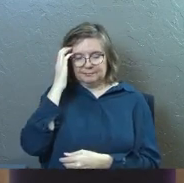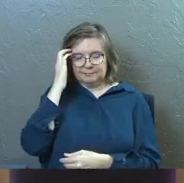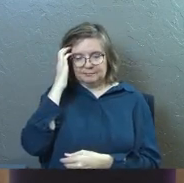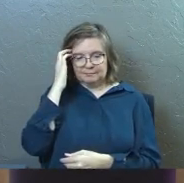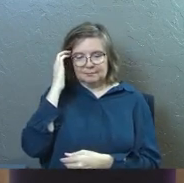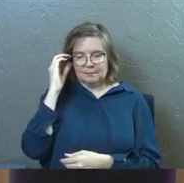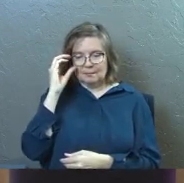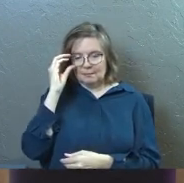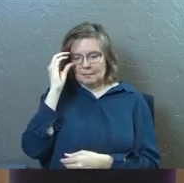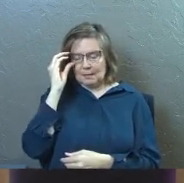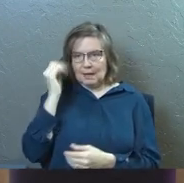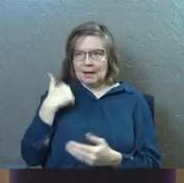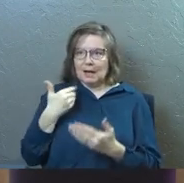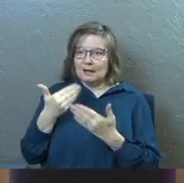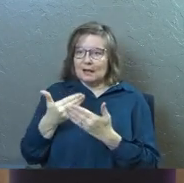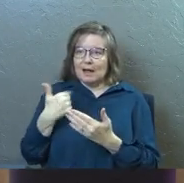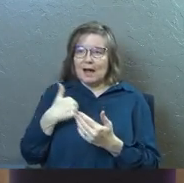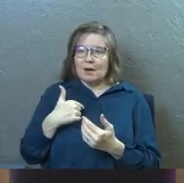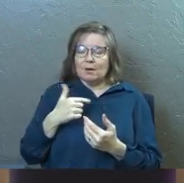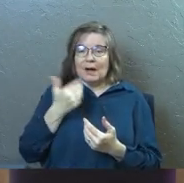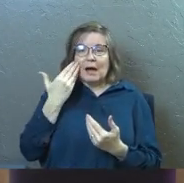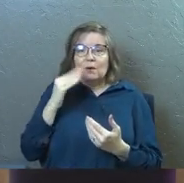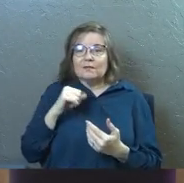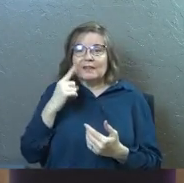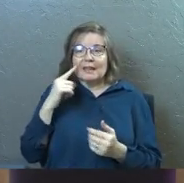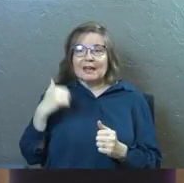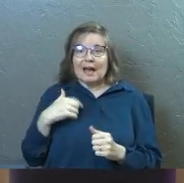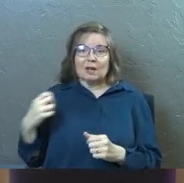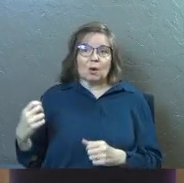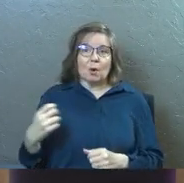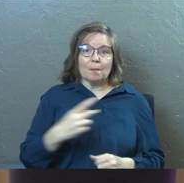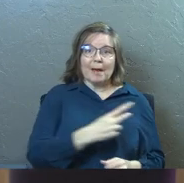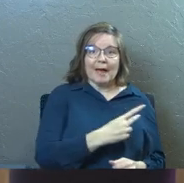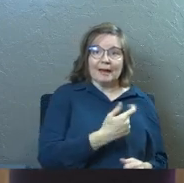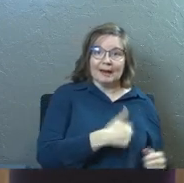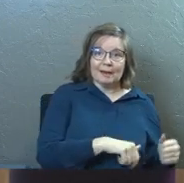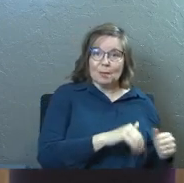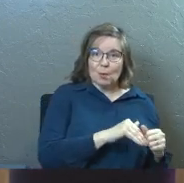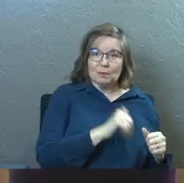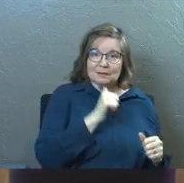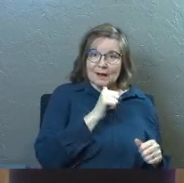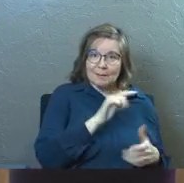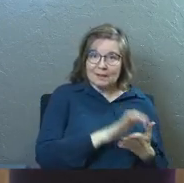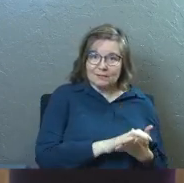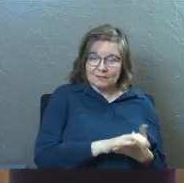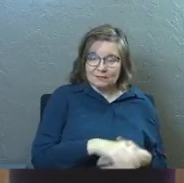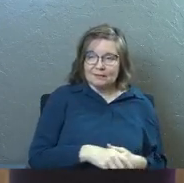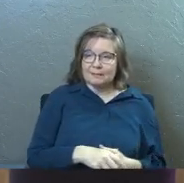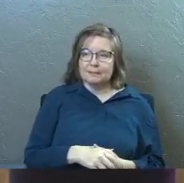Amen. And he's like, and I'm so close, Josh. He's like, I don't even think I can go back anymore.